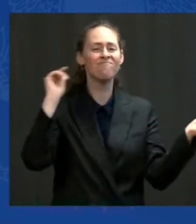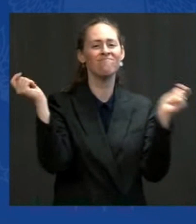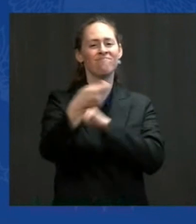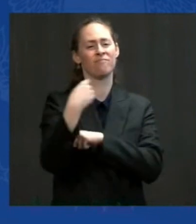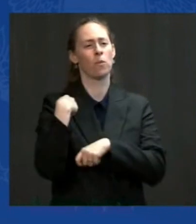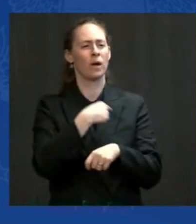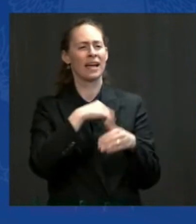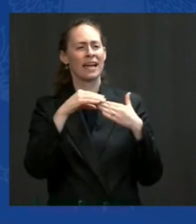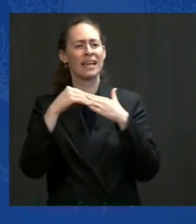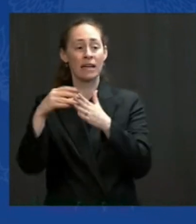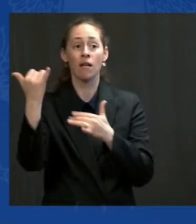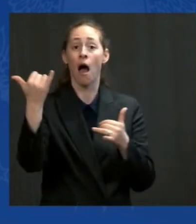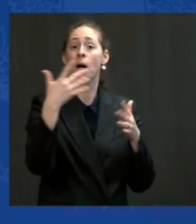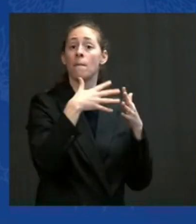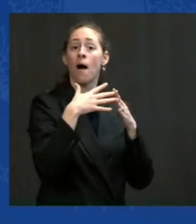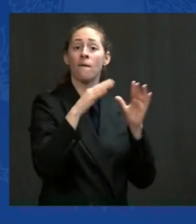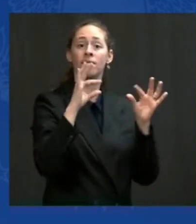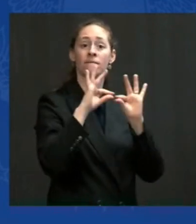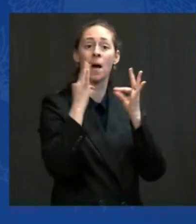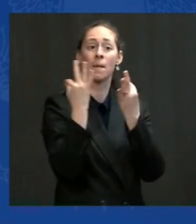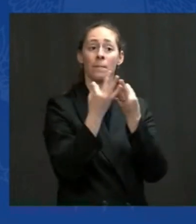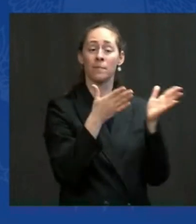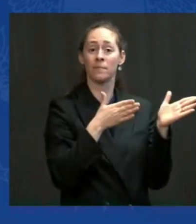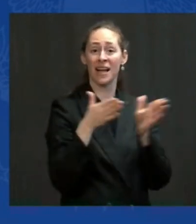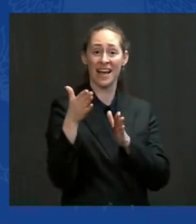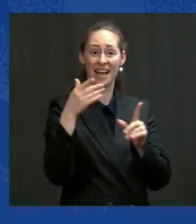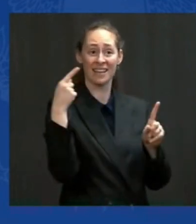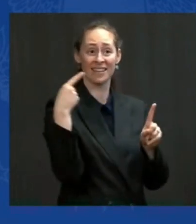Plan, our students and families will benefit.